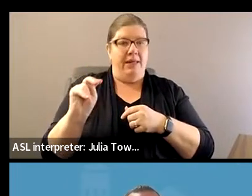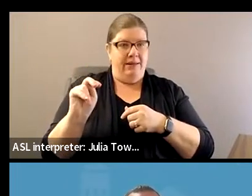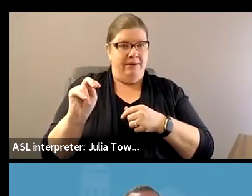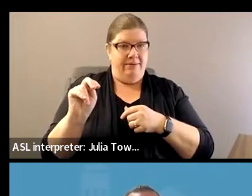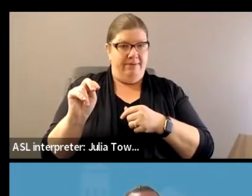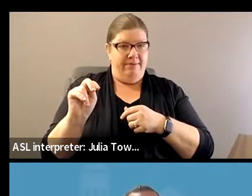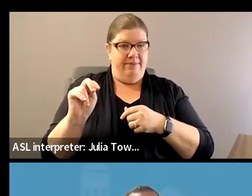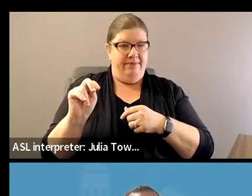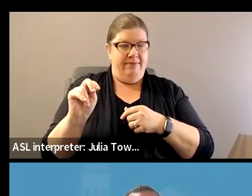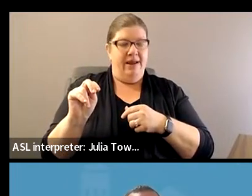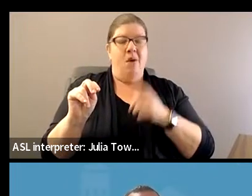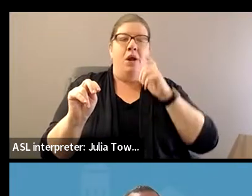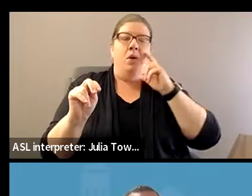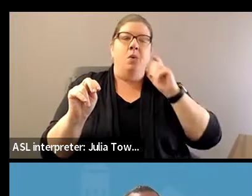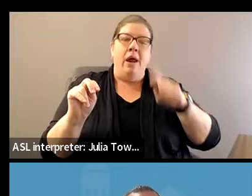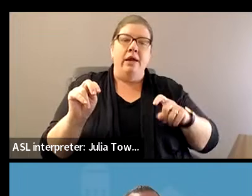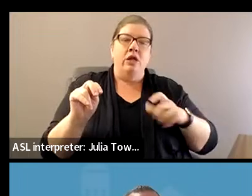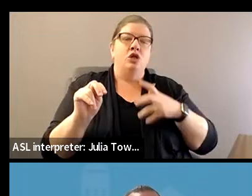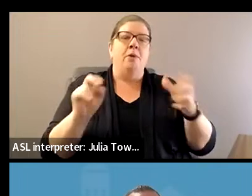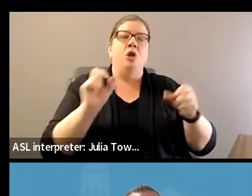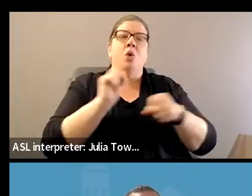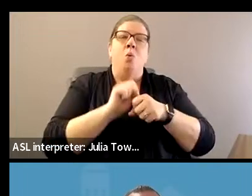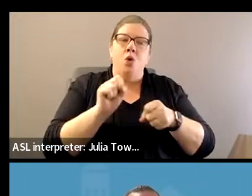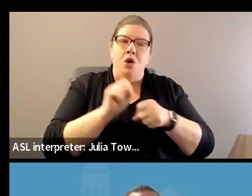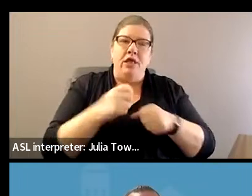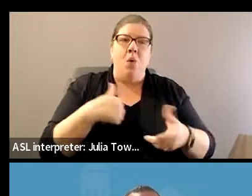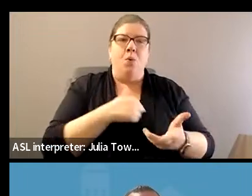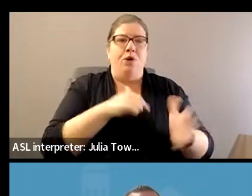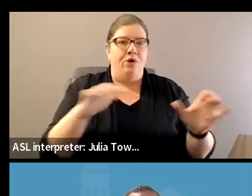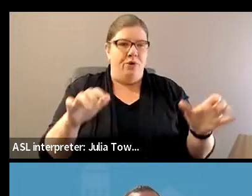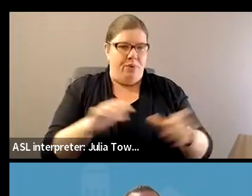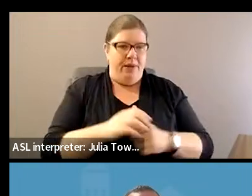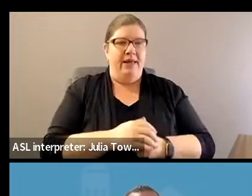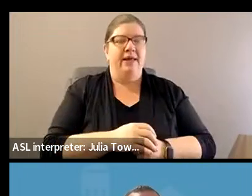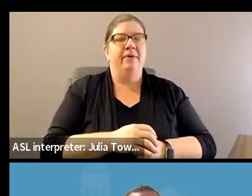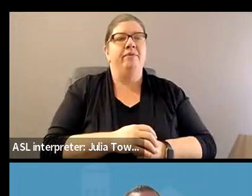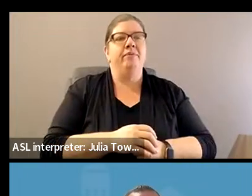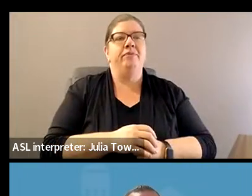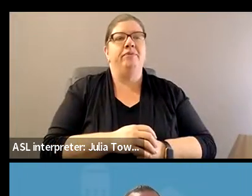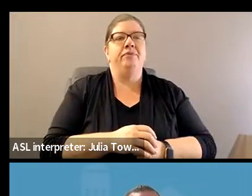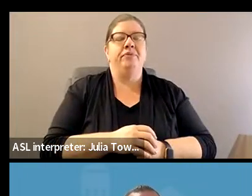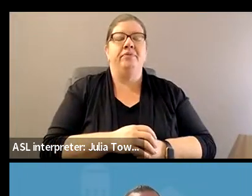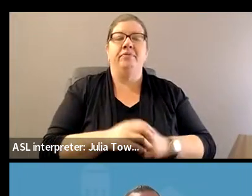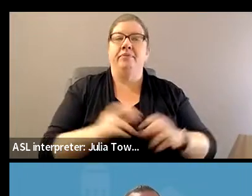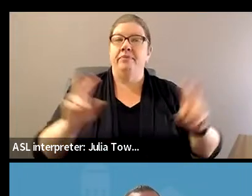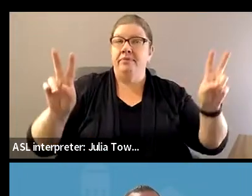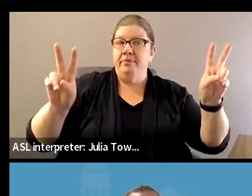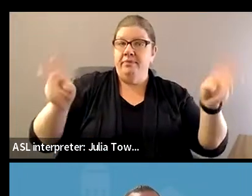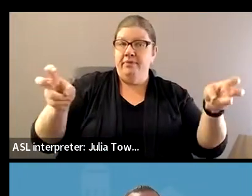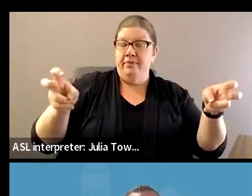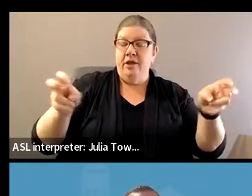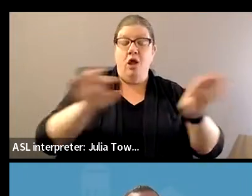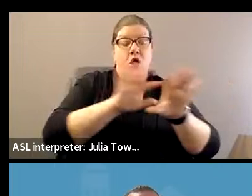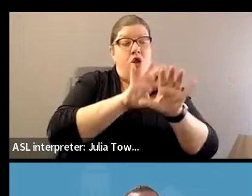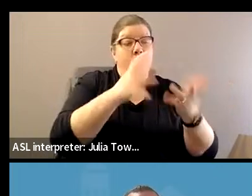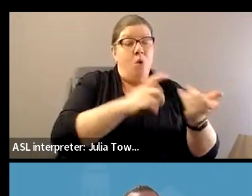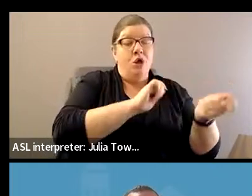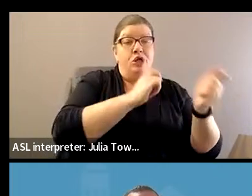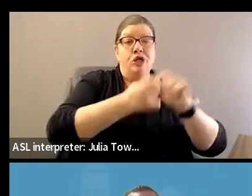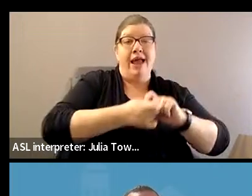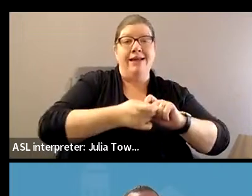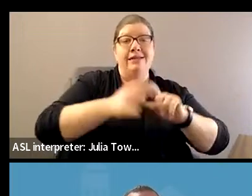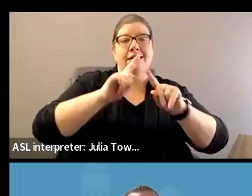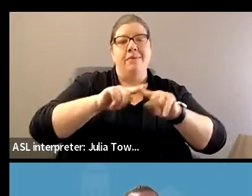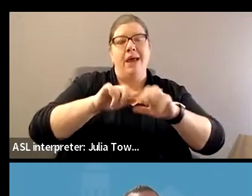I know and I want to recognize so much of the work that we're all doing. And it goes like this: the world changes according to the way